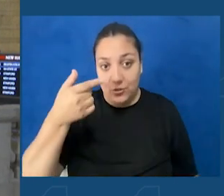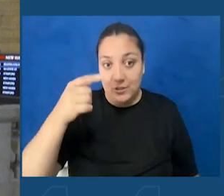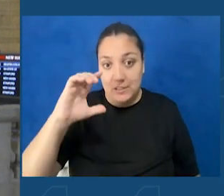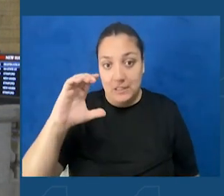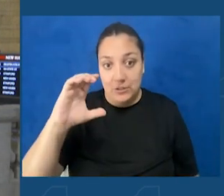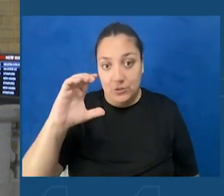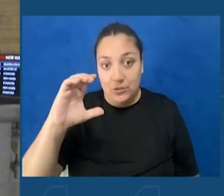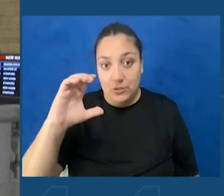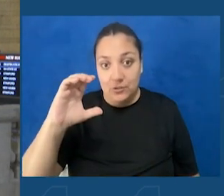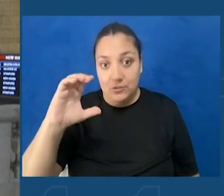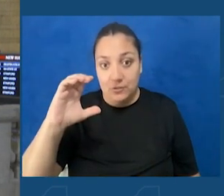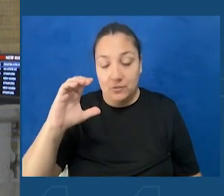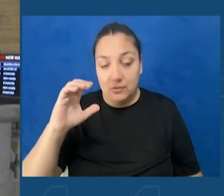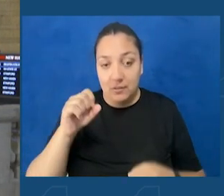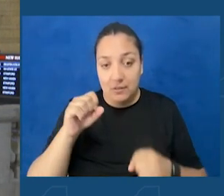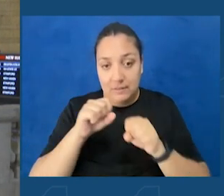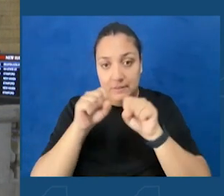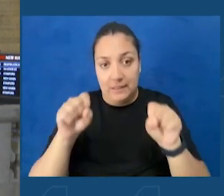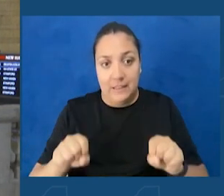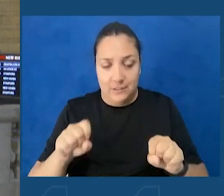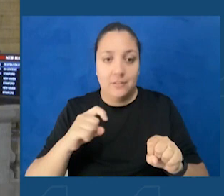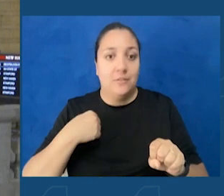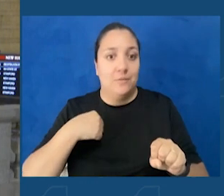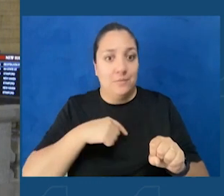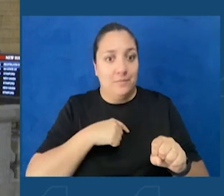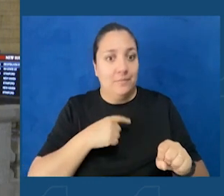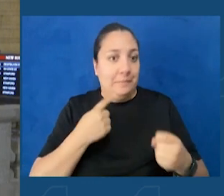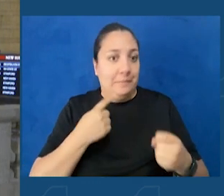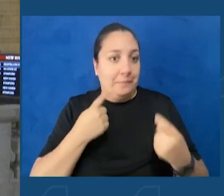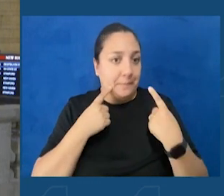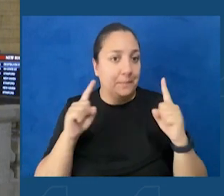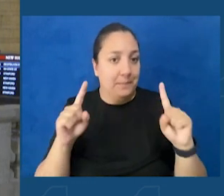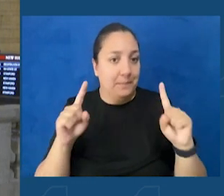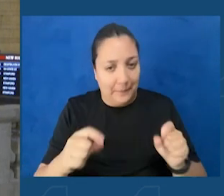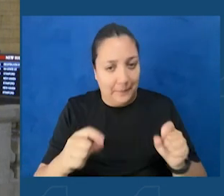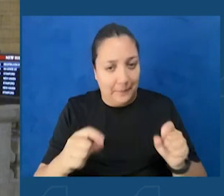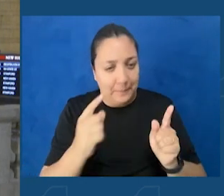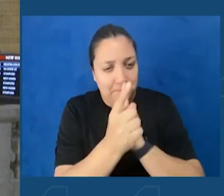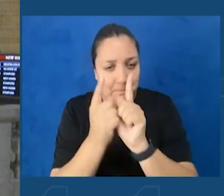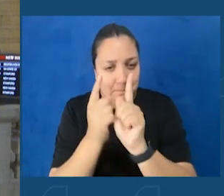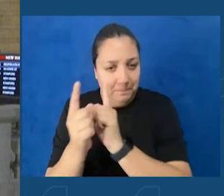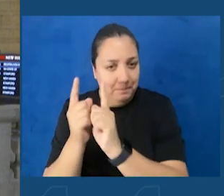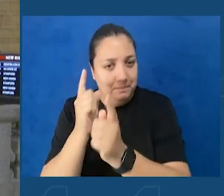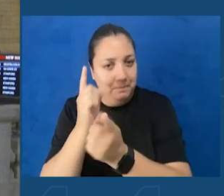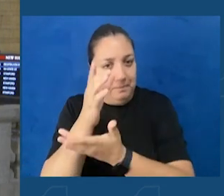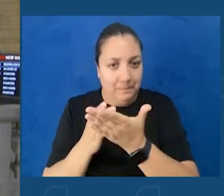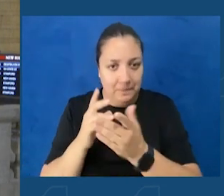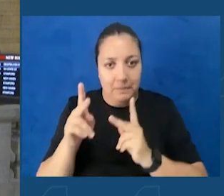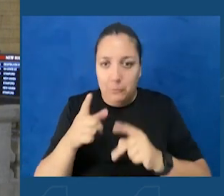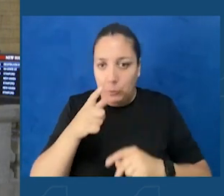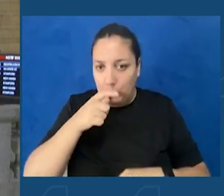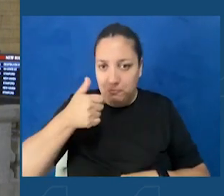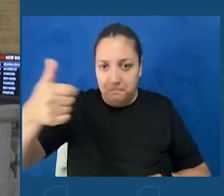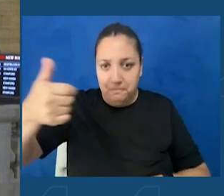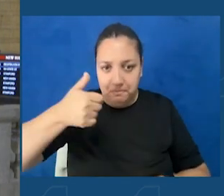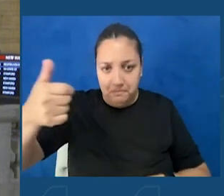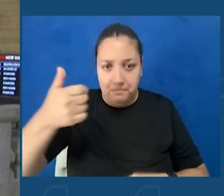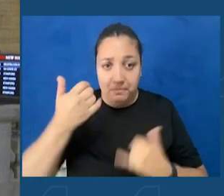happy commuters coming in on the Hudson Line, which is now reopened. What this area went through with